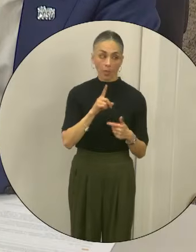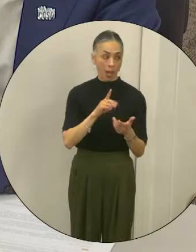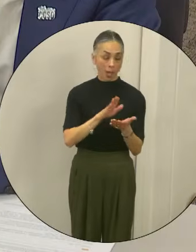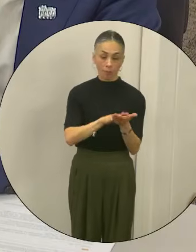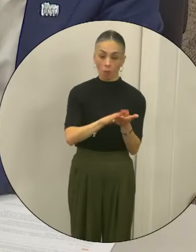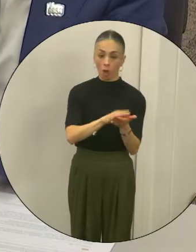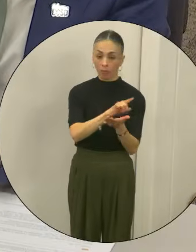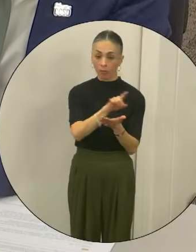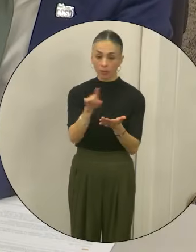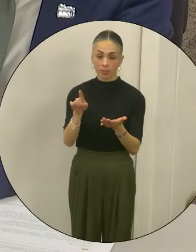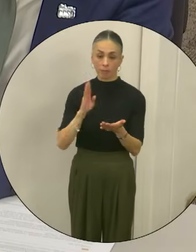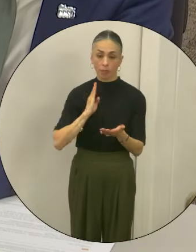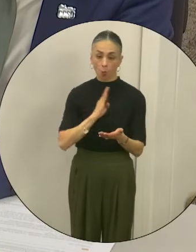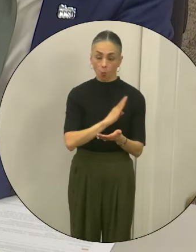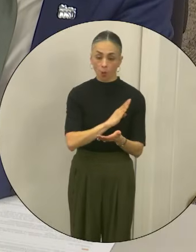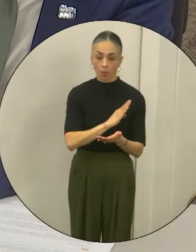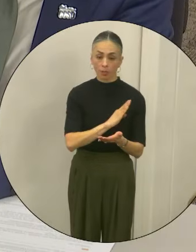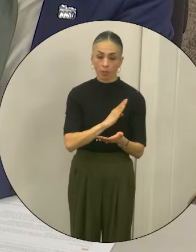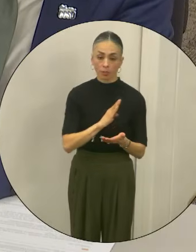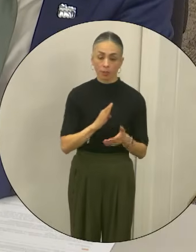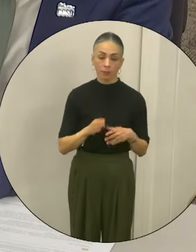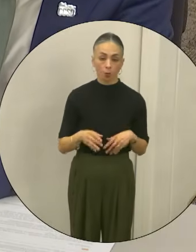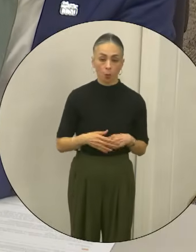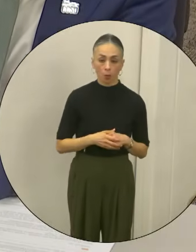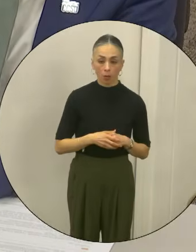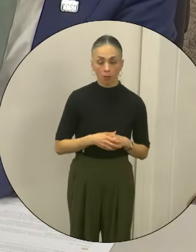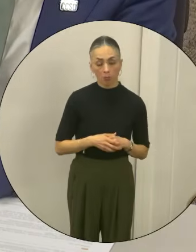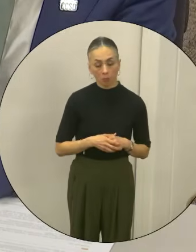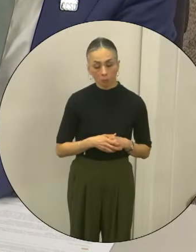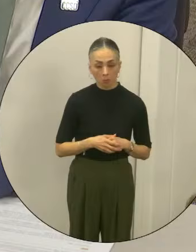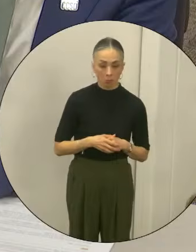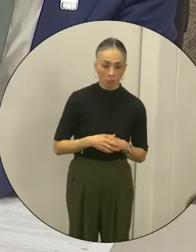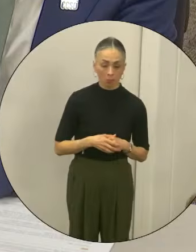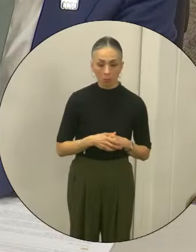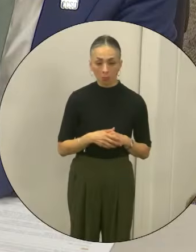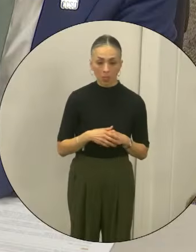very much for being